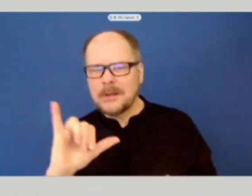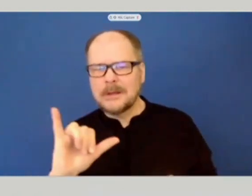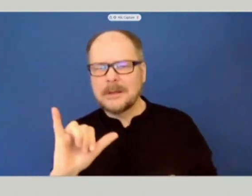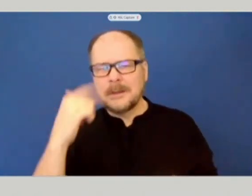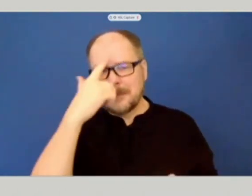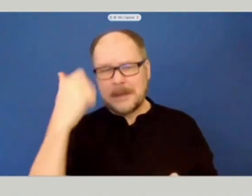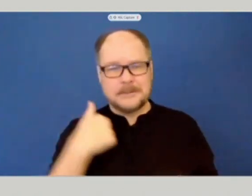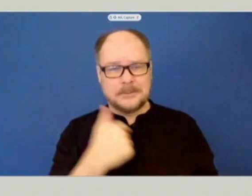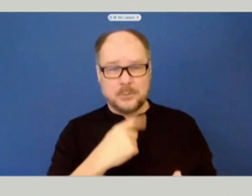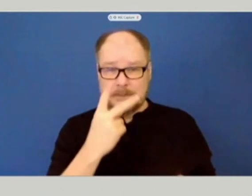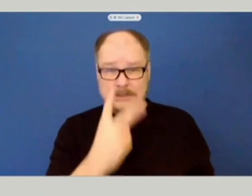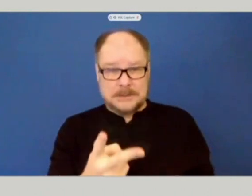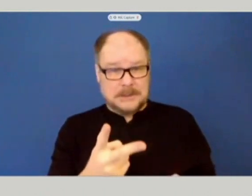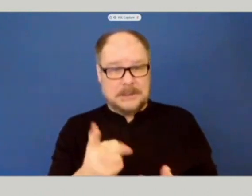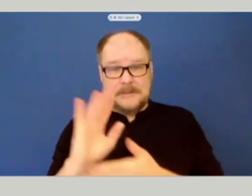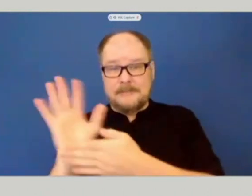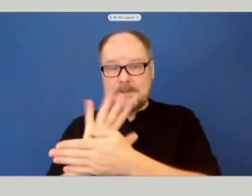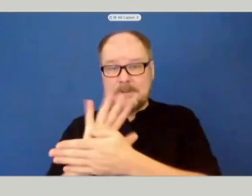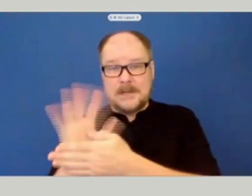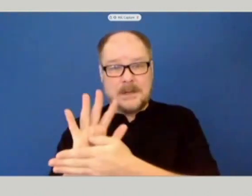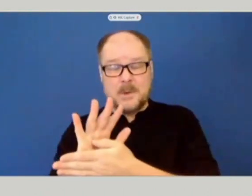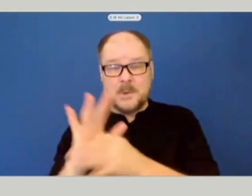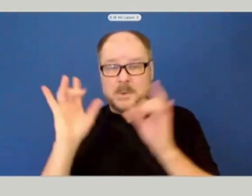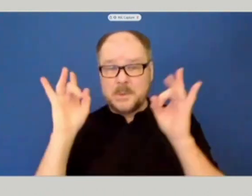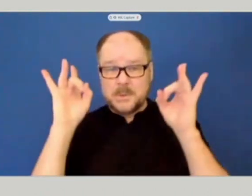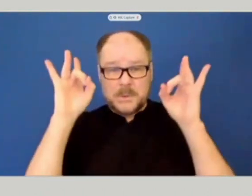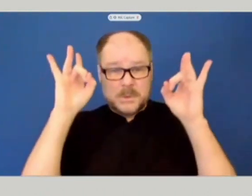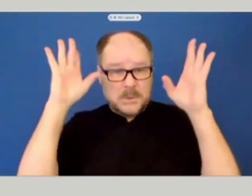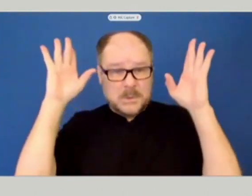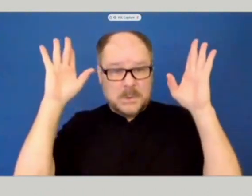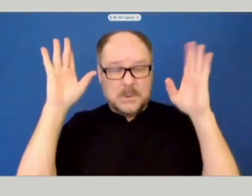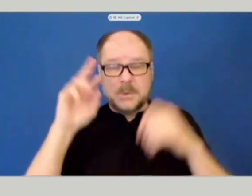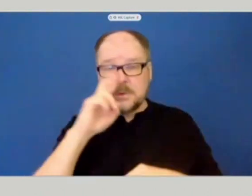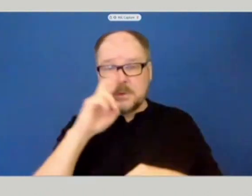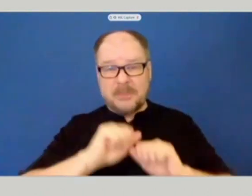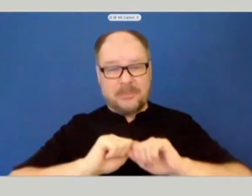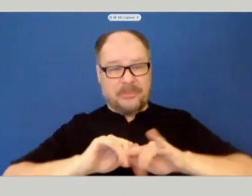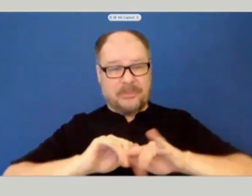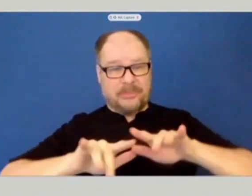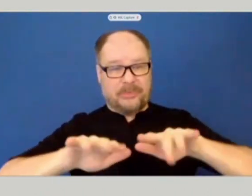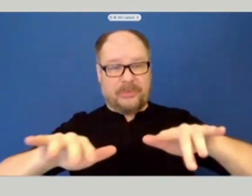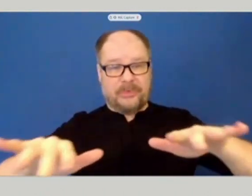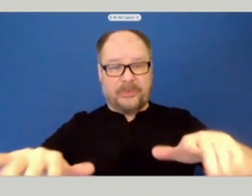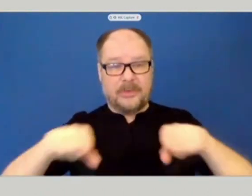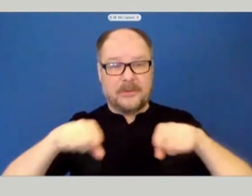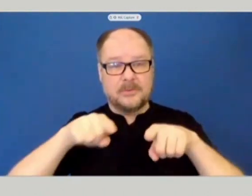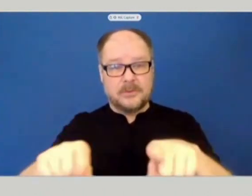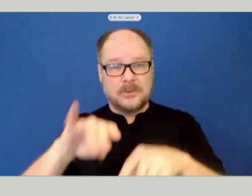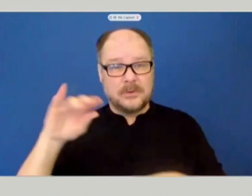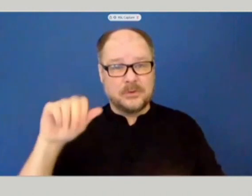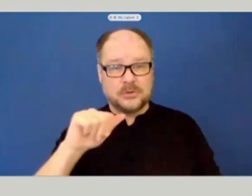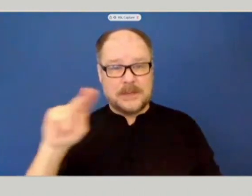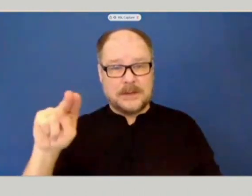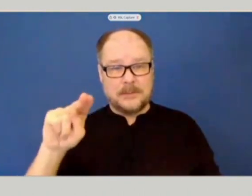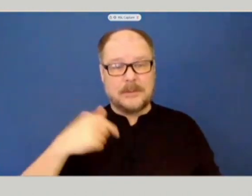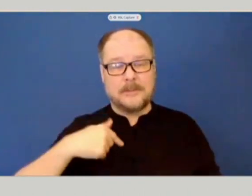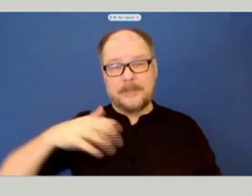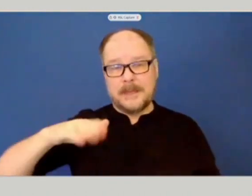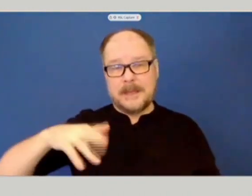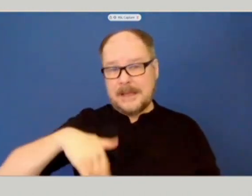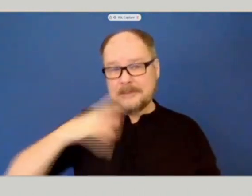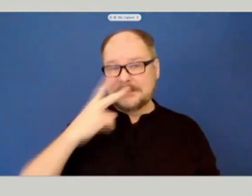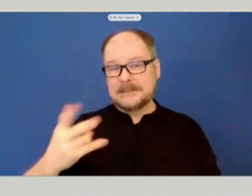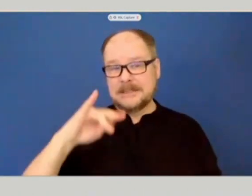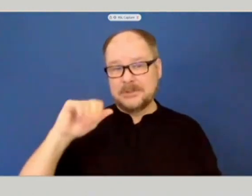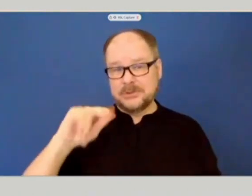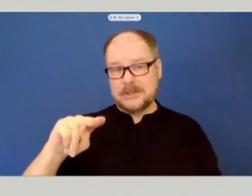seen videos of pretty heavy infestation that were filmed in January. I wasn't shown the video until the abatement order